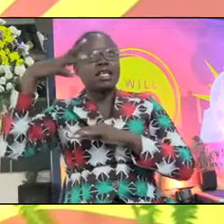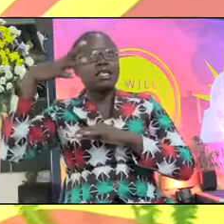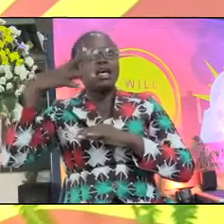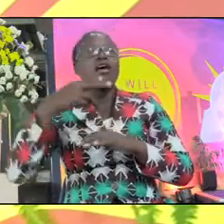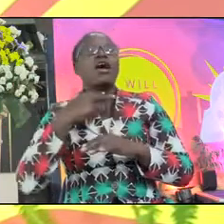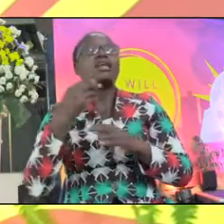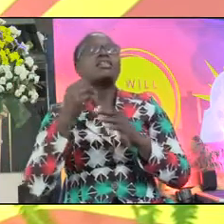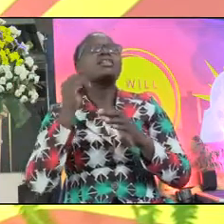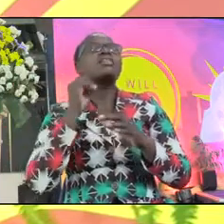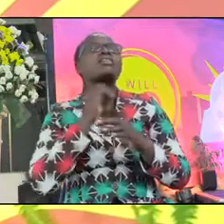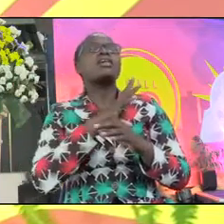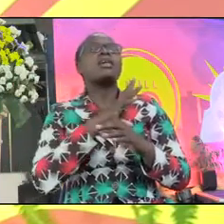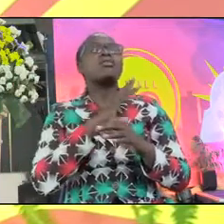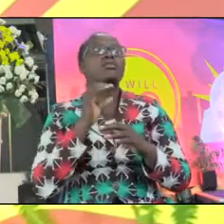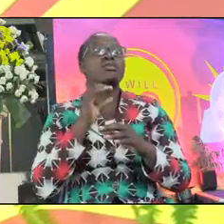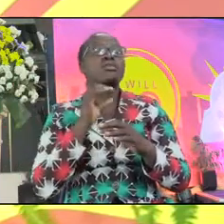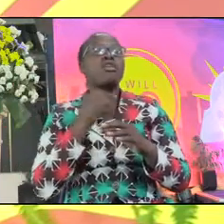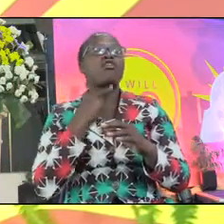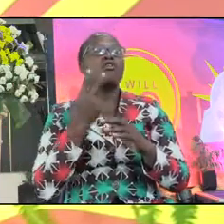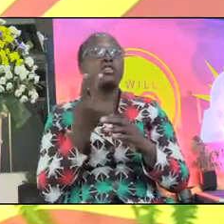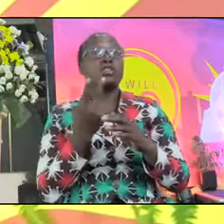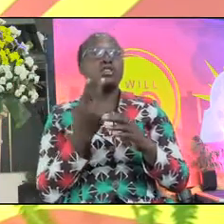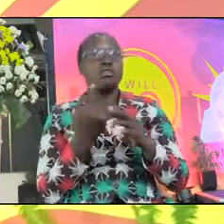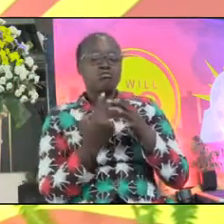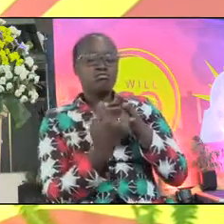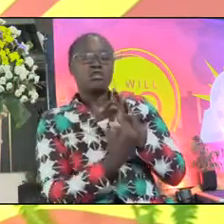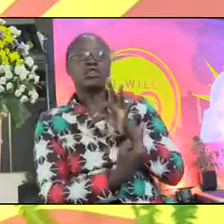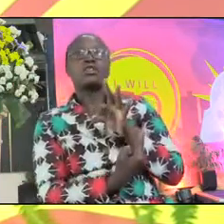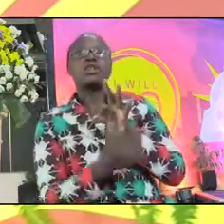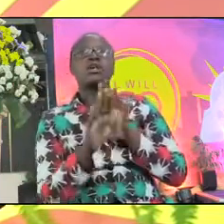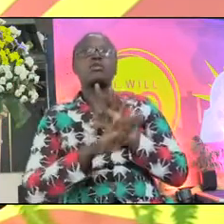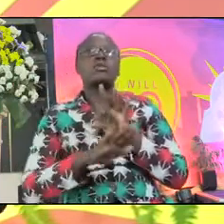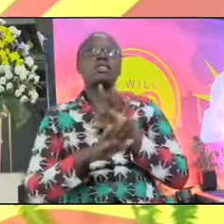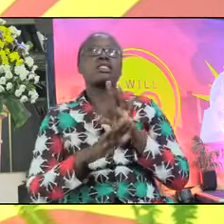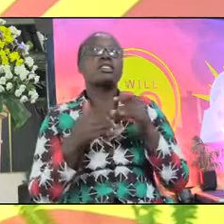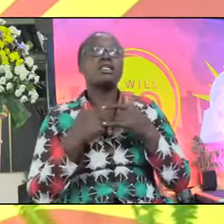my voice is in one of these three places.